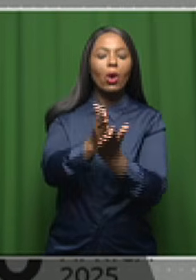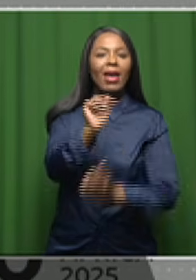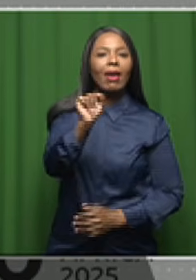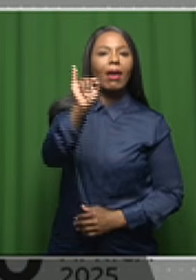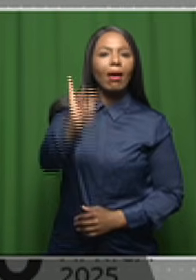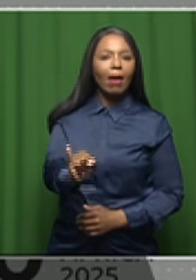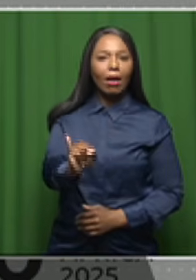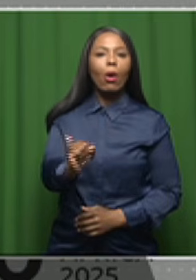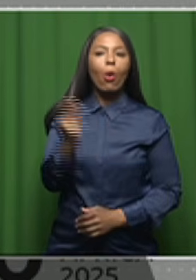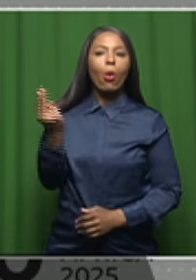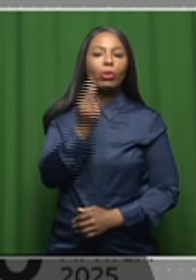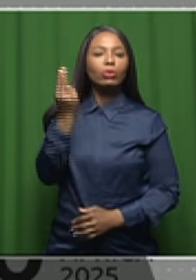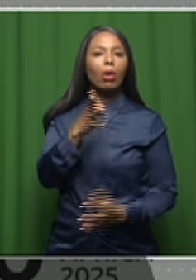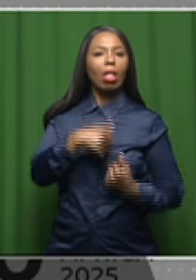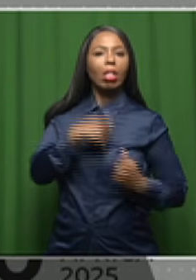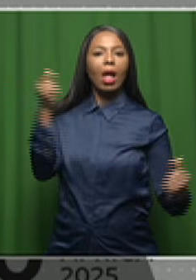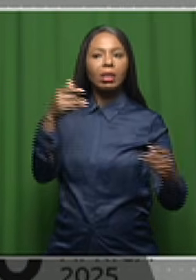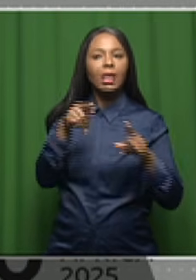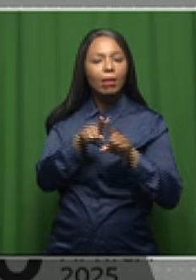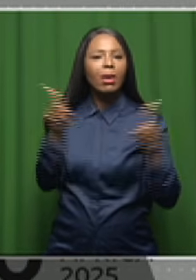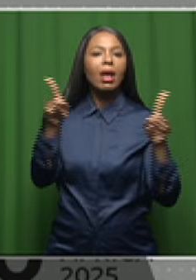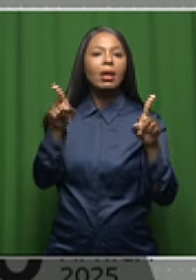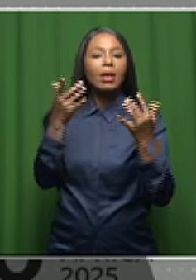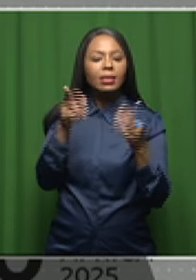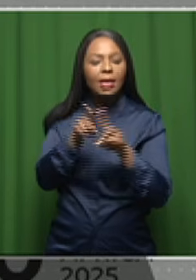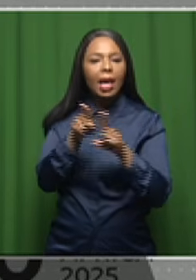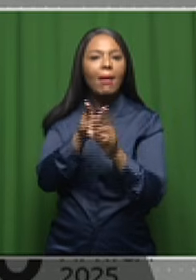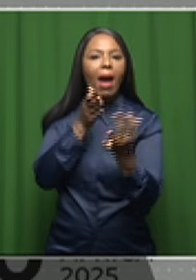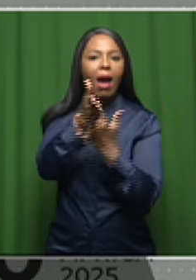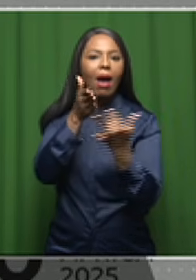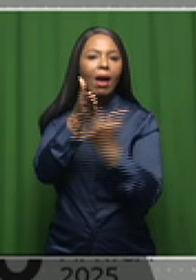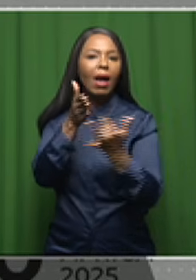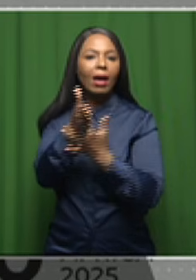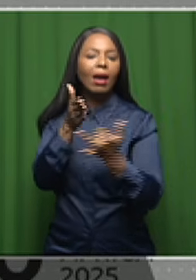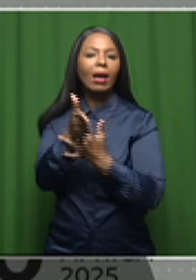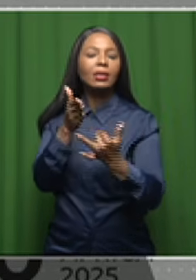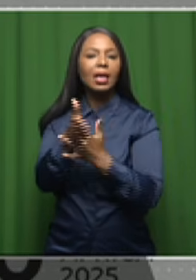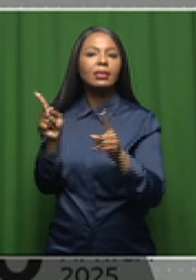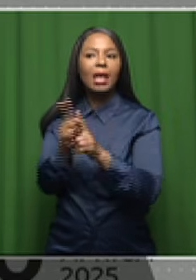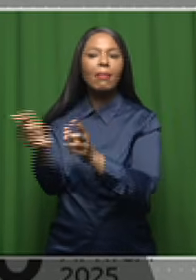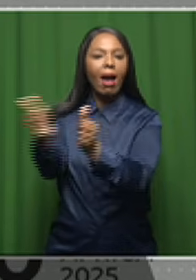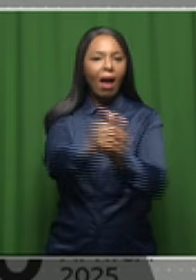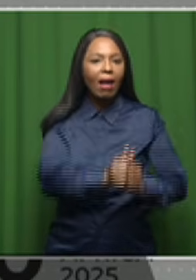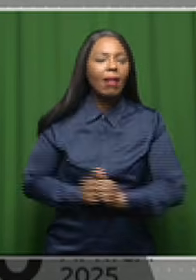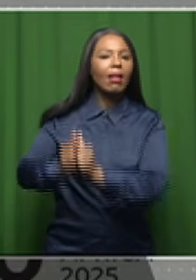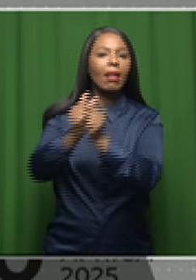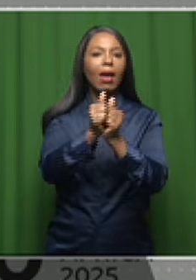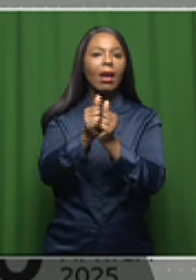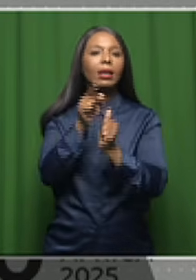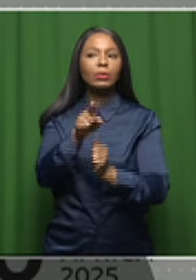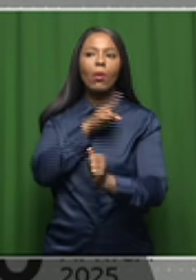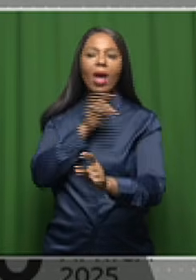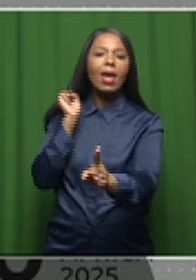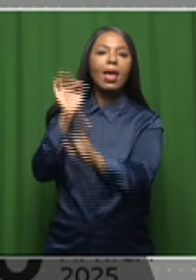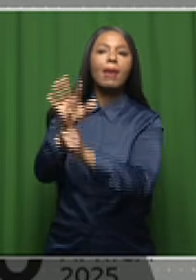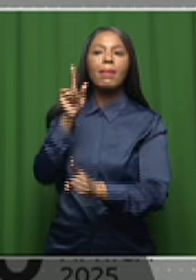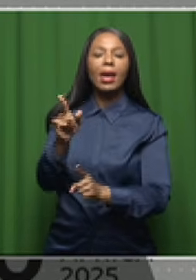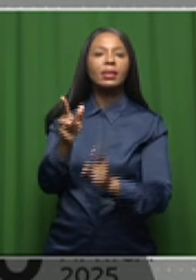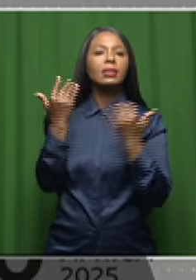it's unfolding and it's adopted, it is within the ethical lines and it doesn't trespass and affect some human